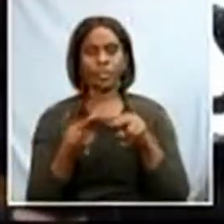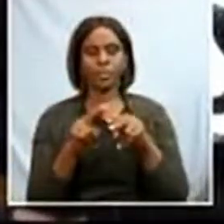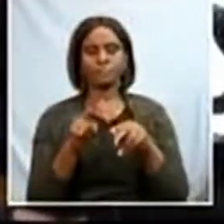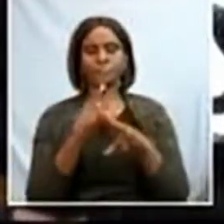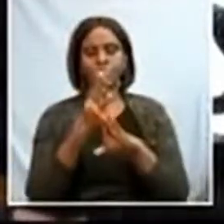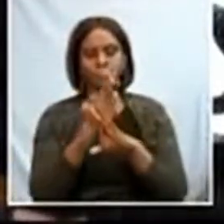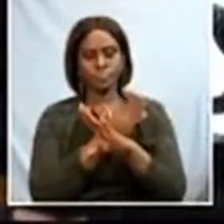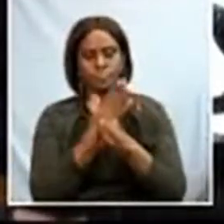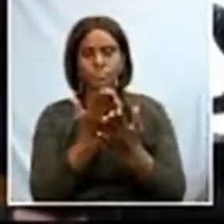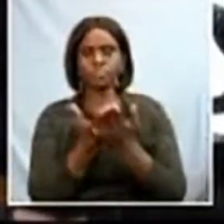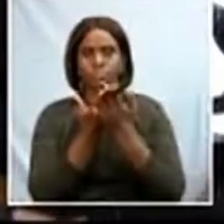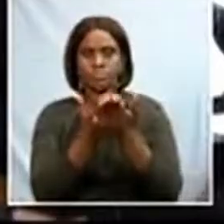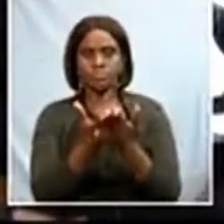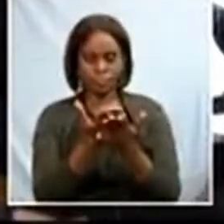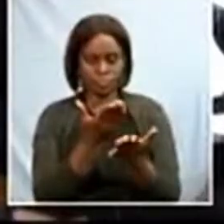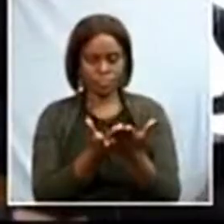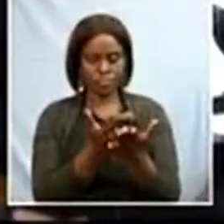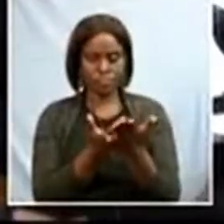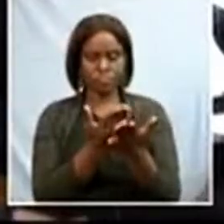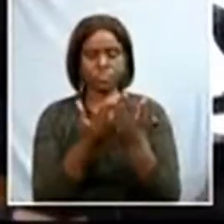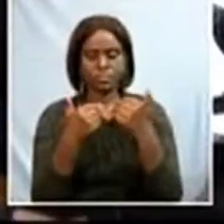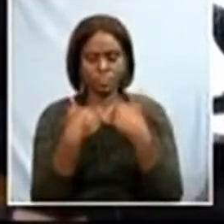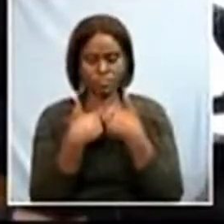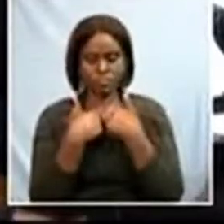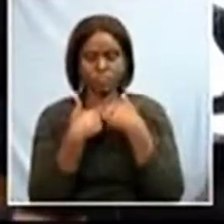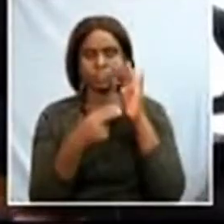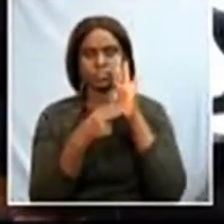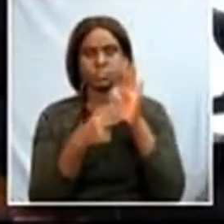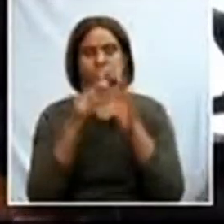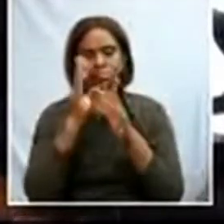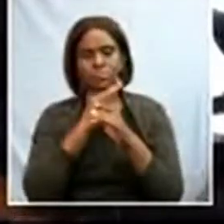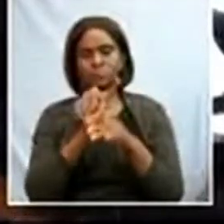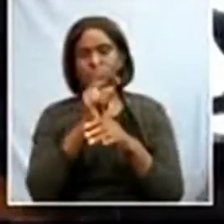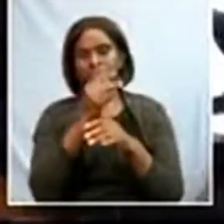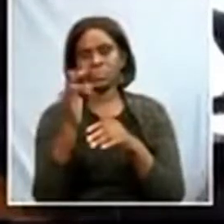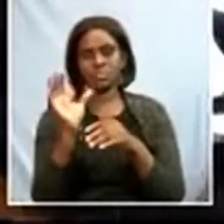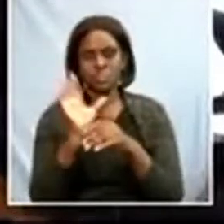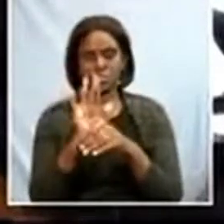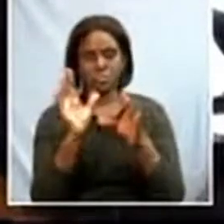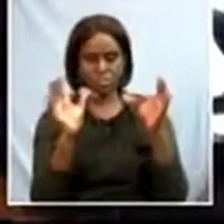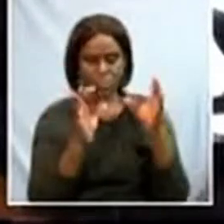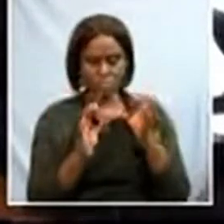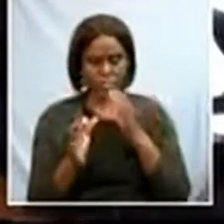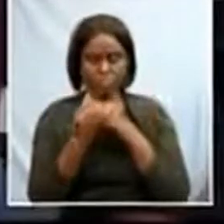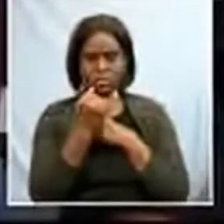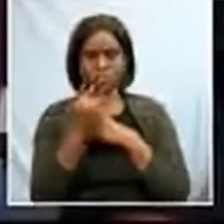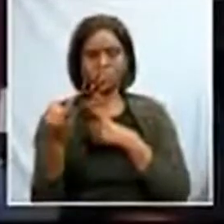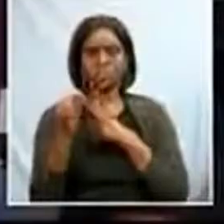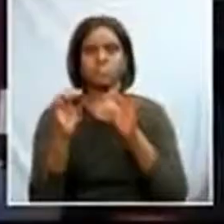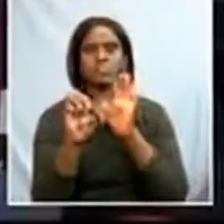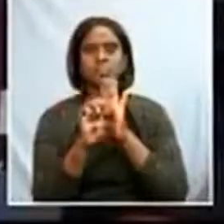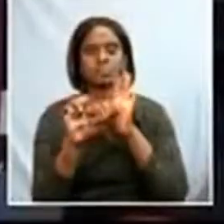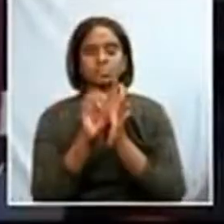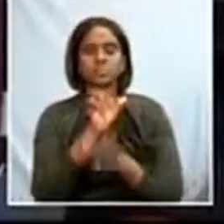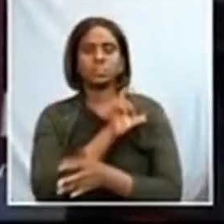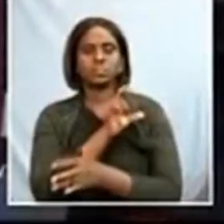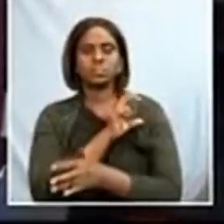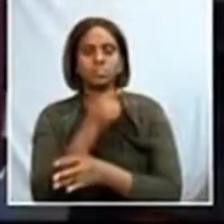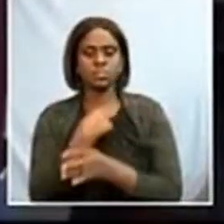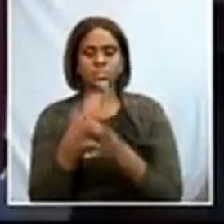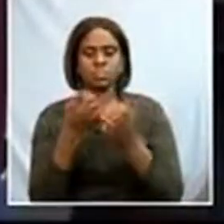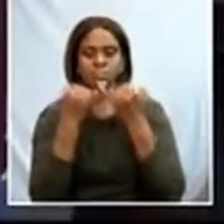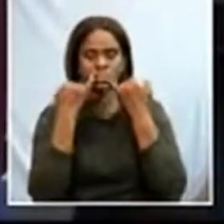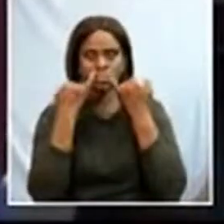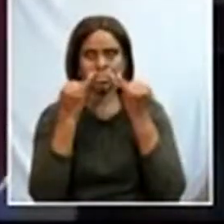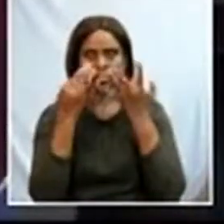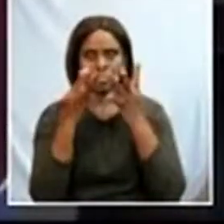in the submission, we had indicated that one of the clubs, the issue is at police. I want to indicate here,